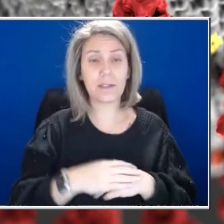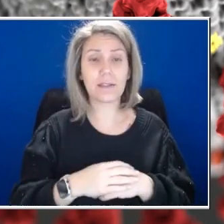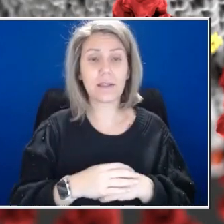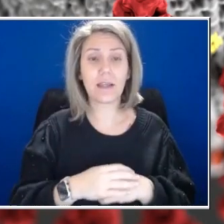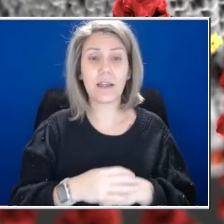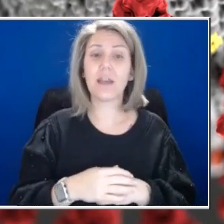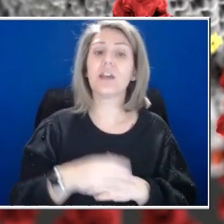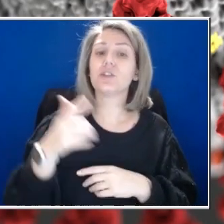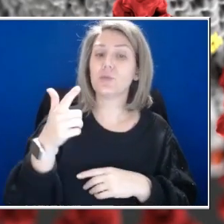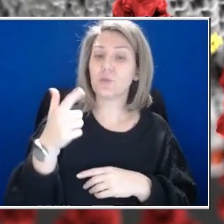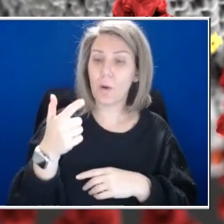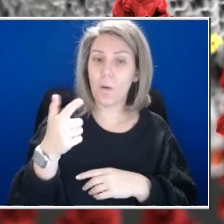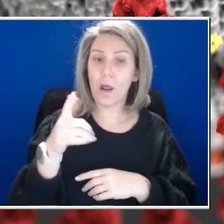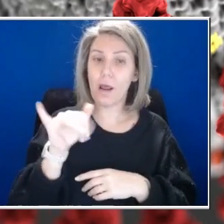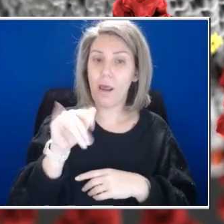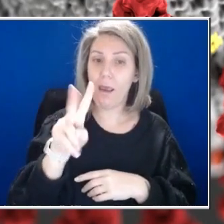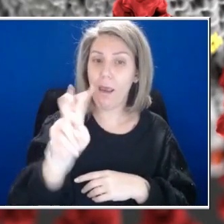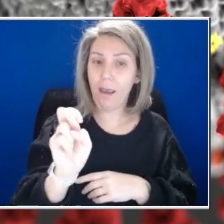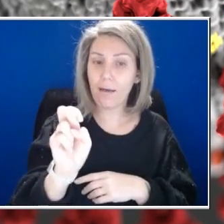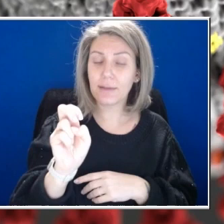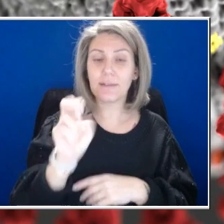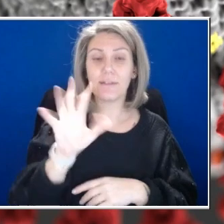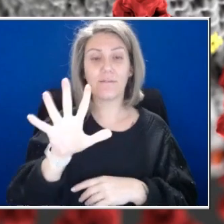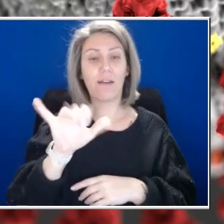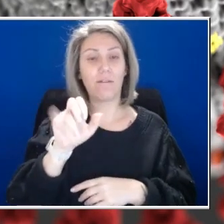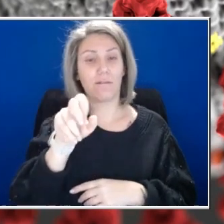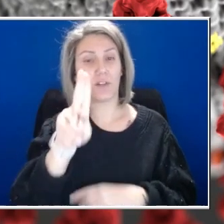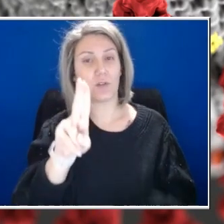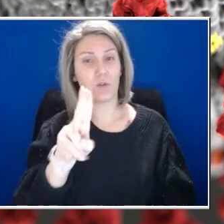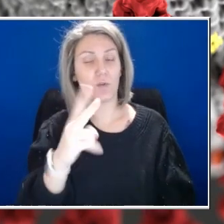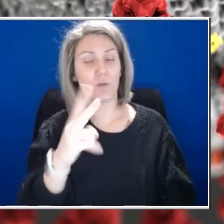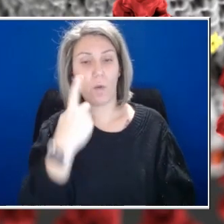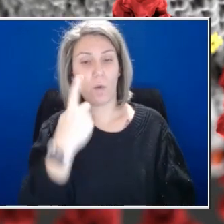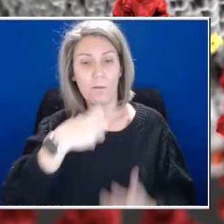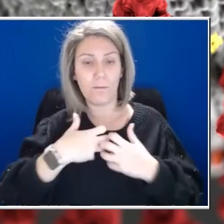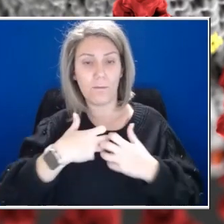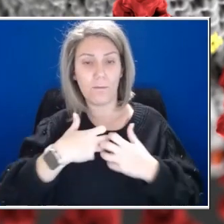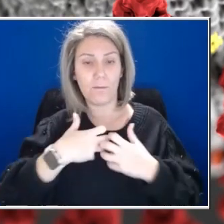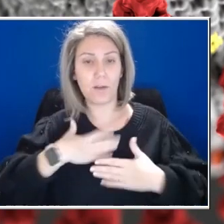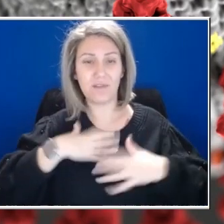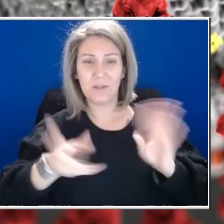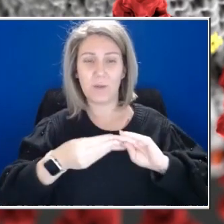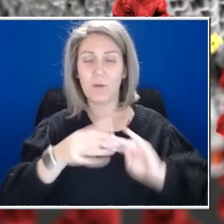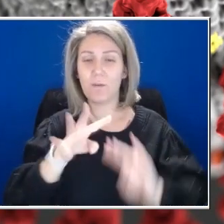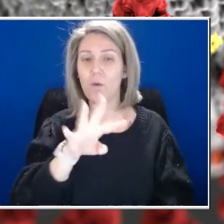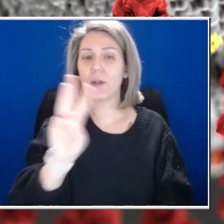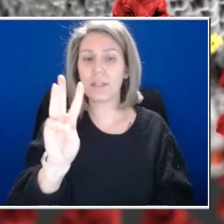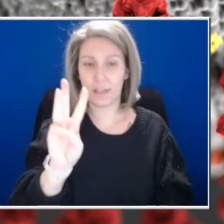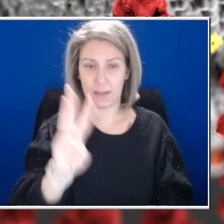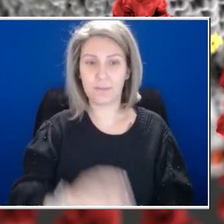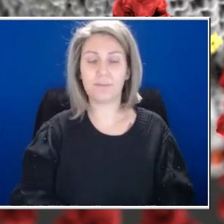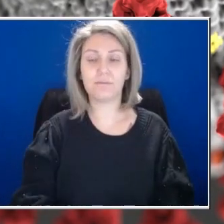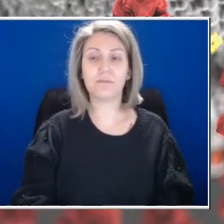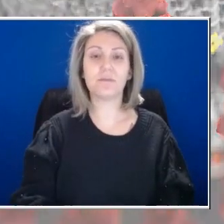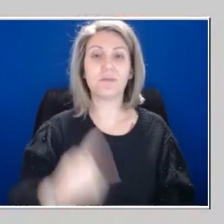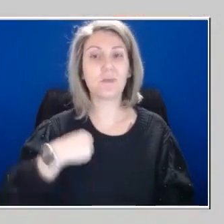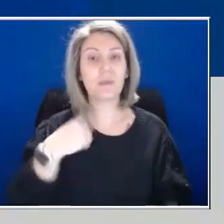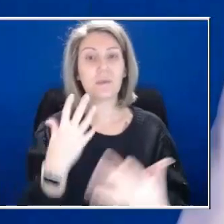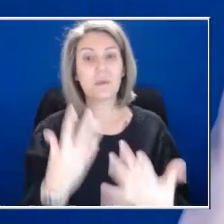active, 5 in the ICU and 2 on ventilators for a total of 46. So just